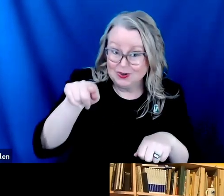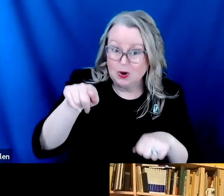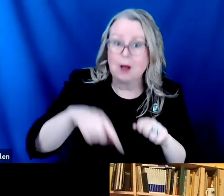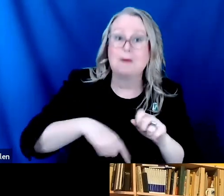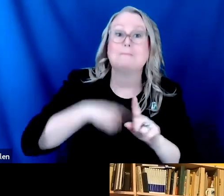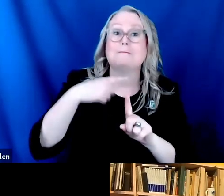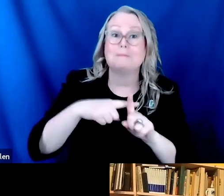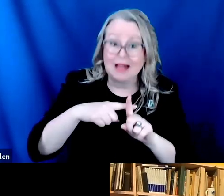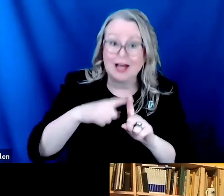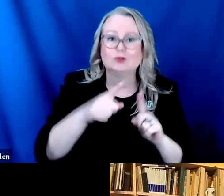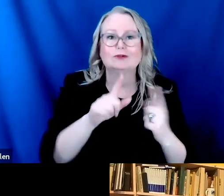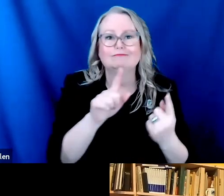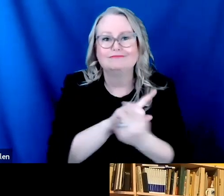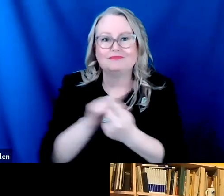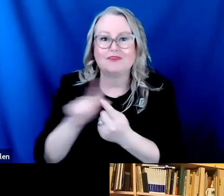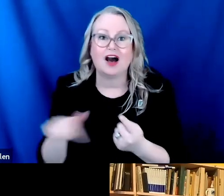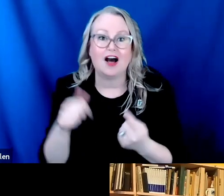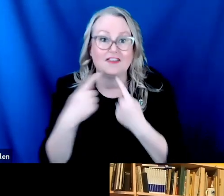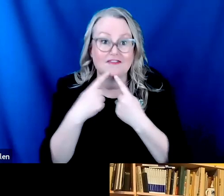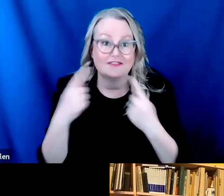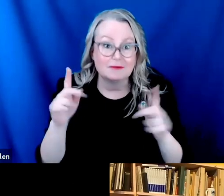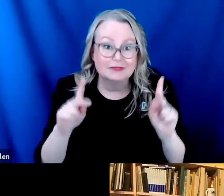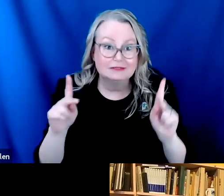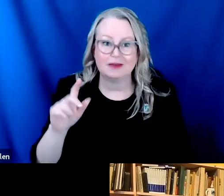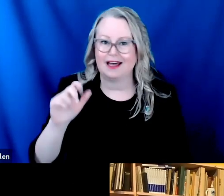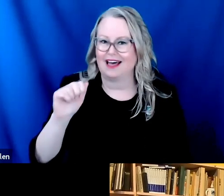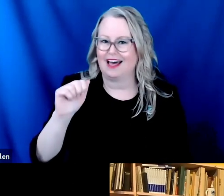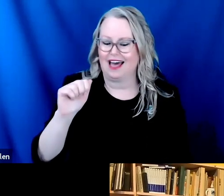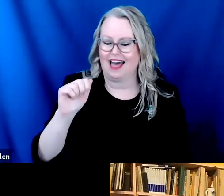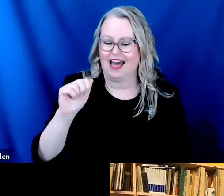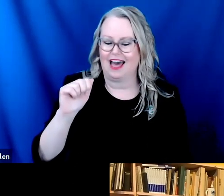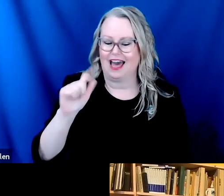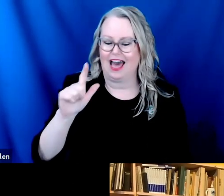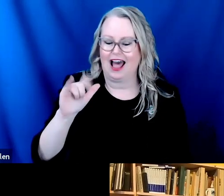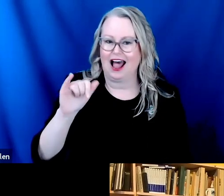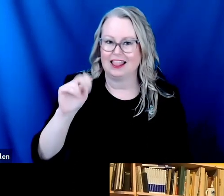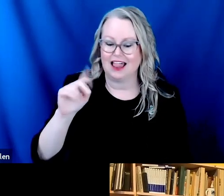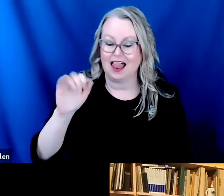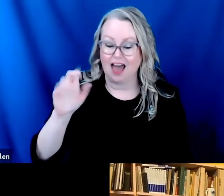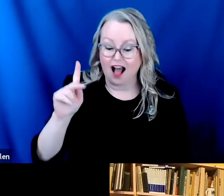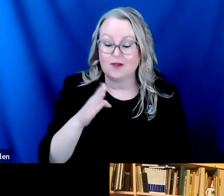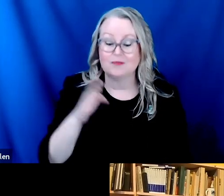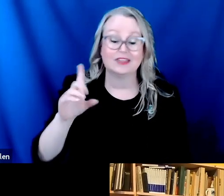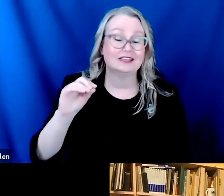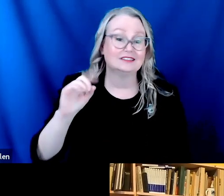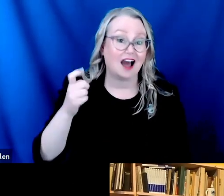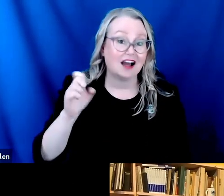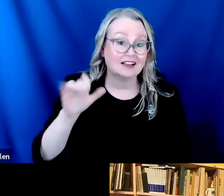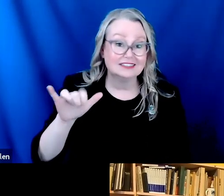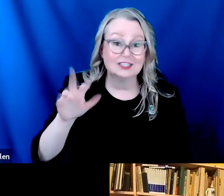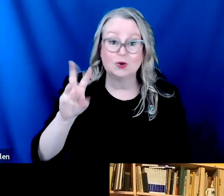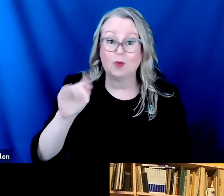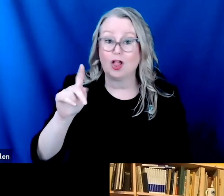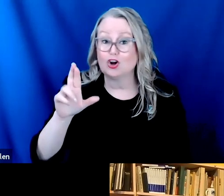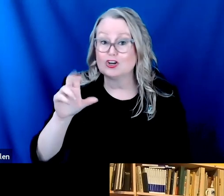acquaintances with historic figures that included Alan Locke, Doxy Wilkinson, Kenneth Clark, and the